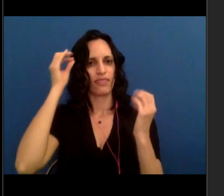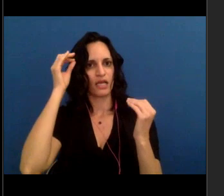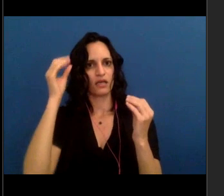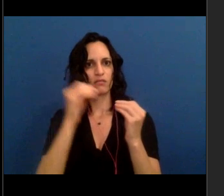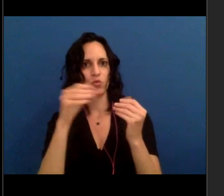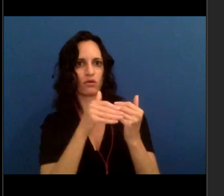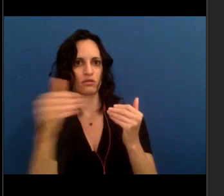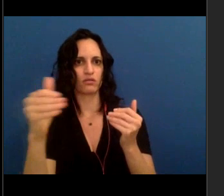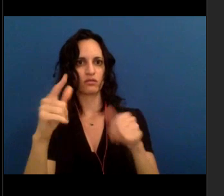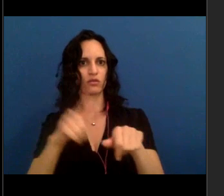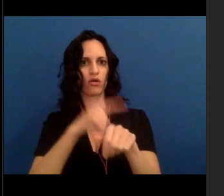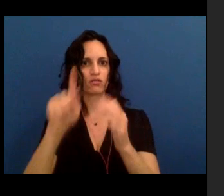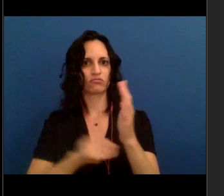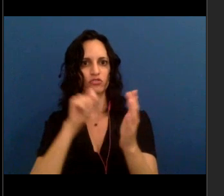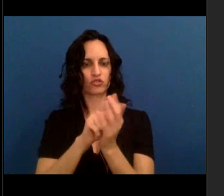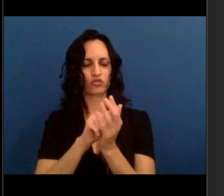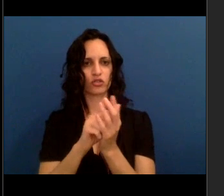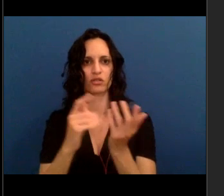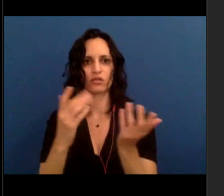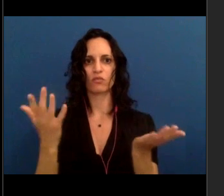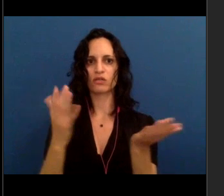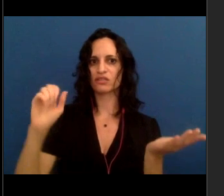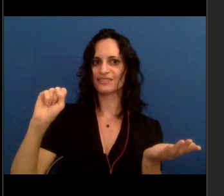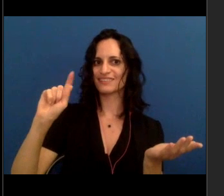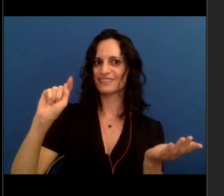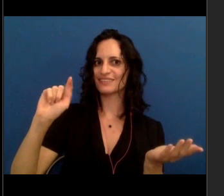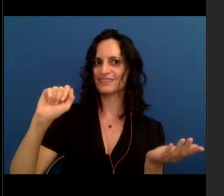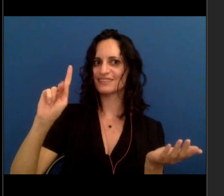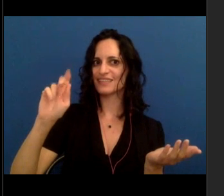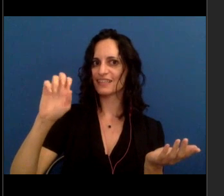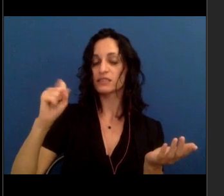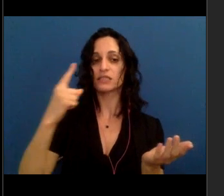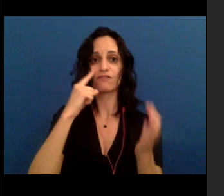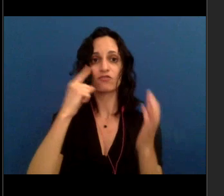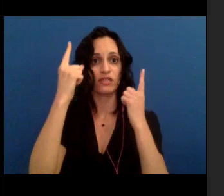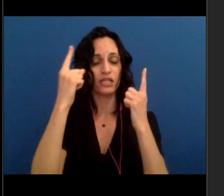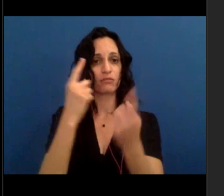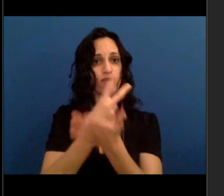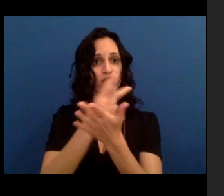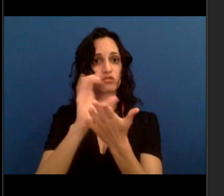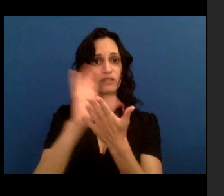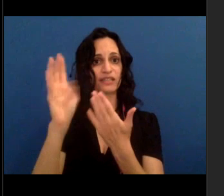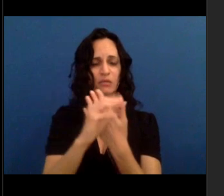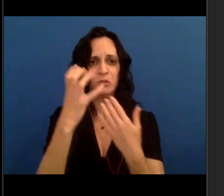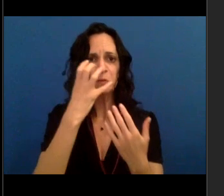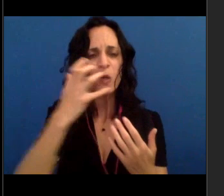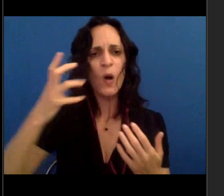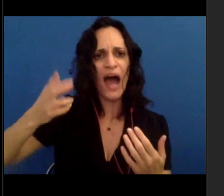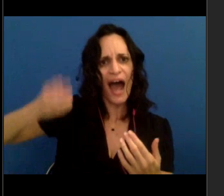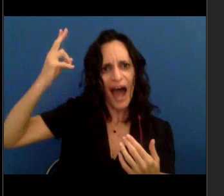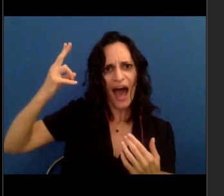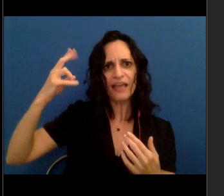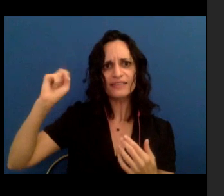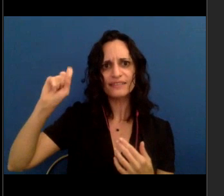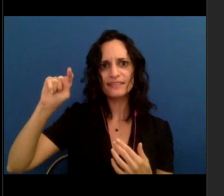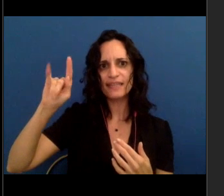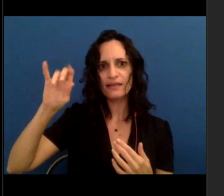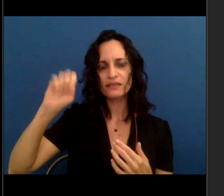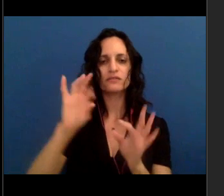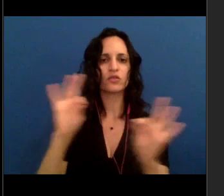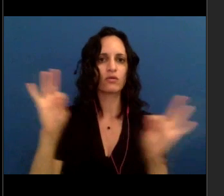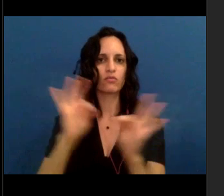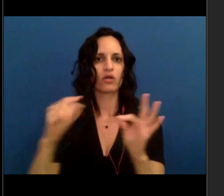what are the stakes of thinking about graduate curriculum? The stakes are pretty high. So it's important that we're being intentional and critical about